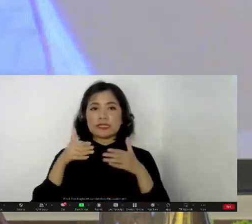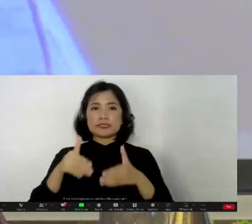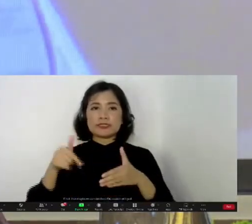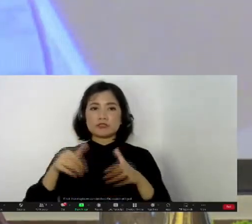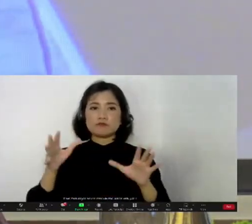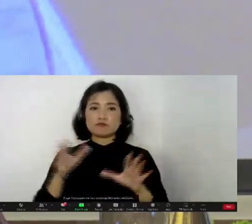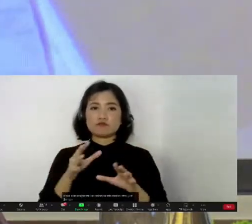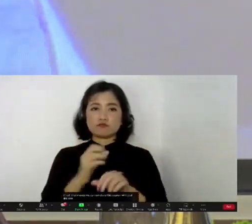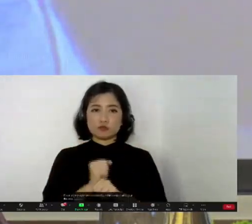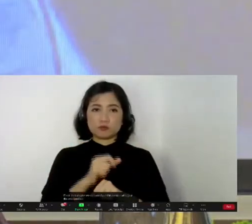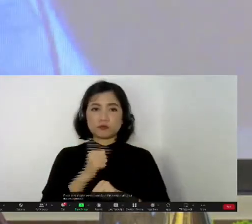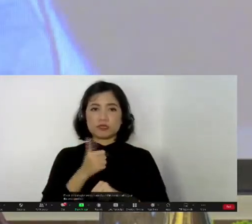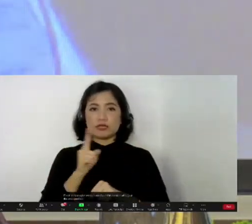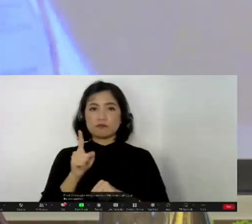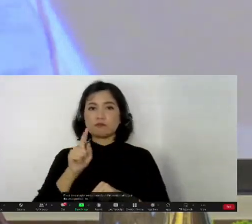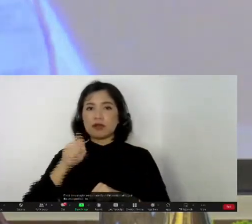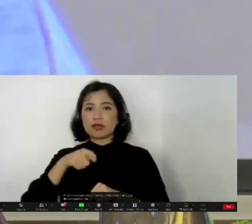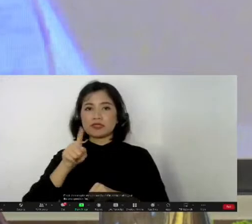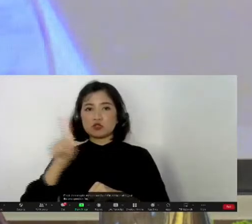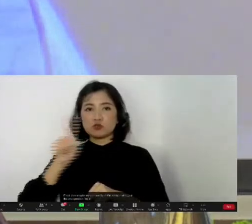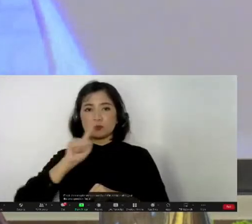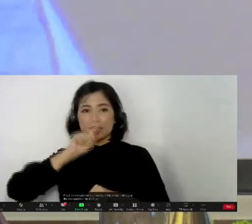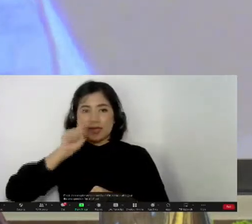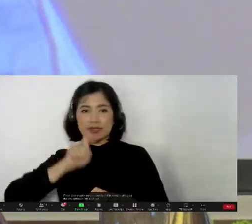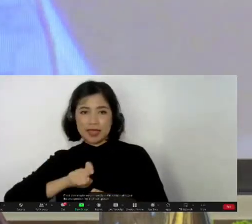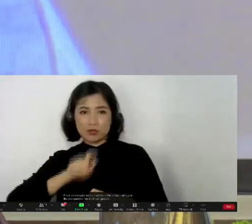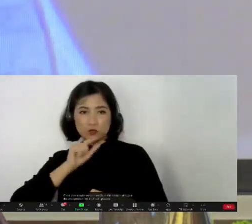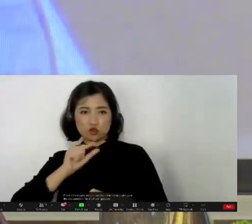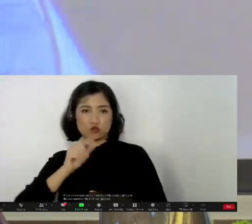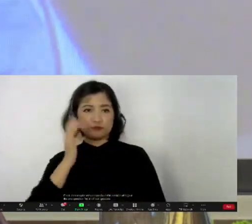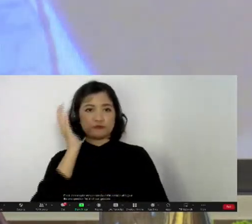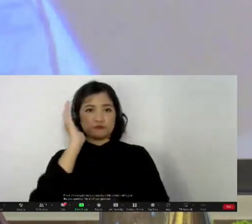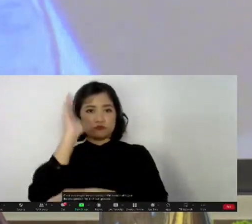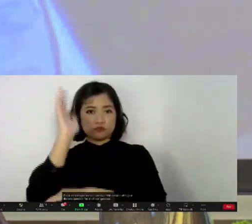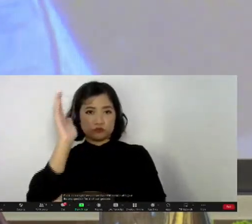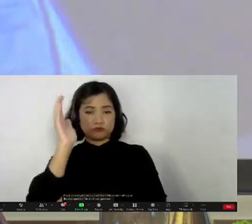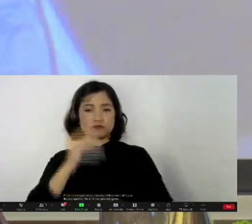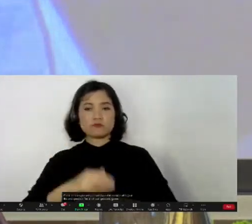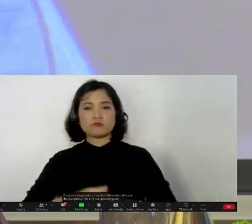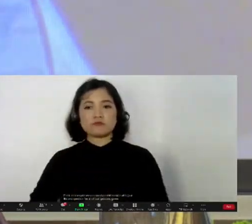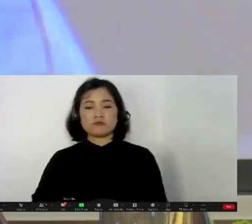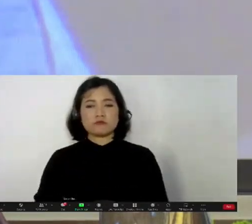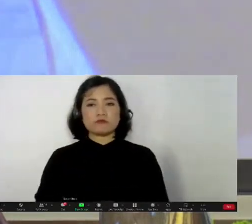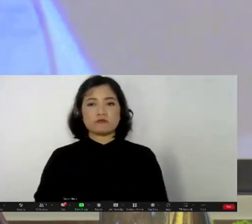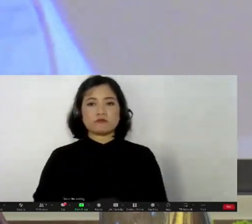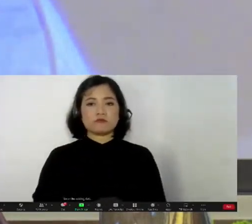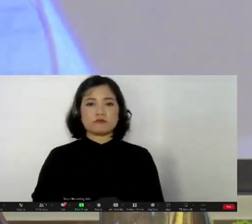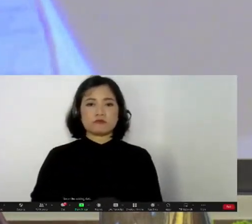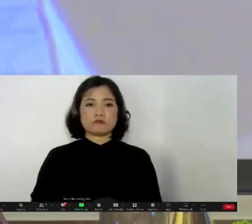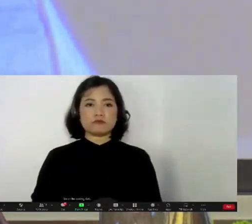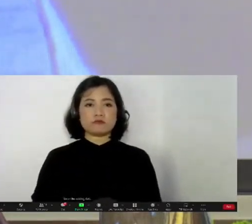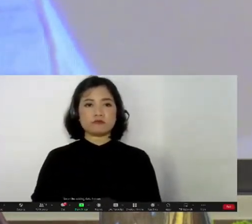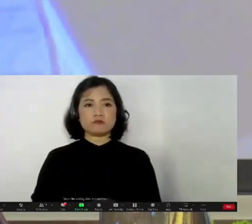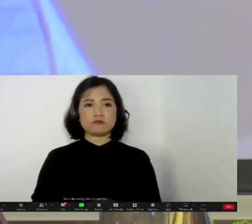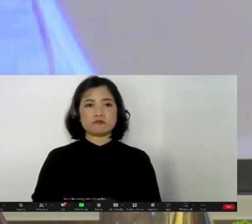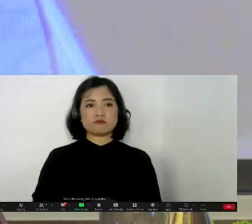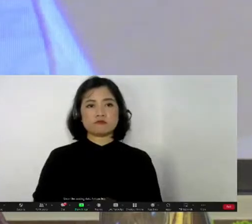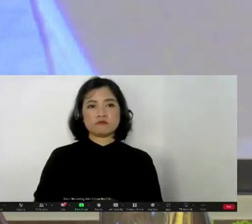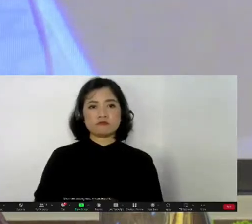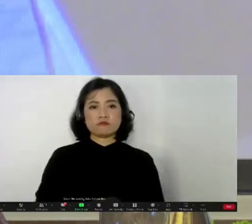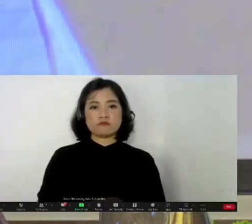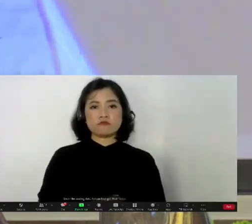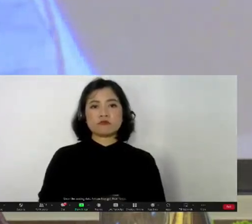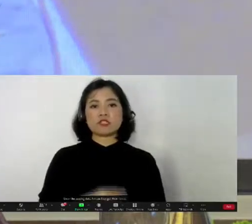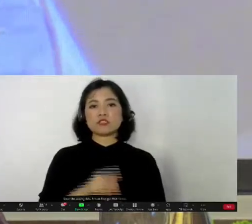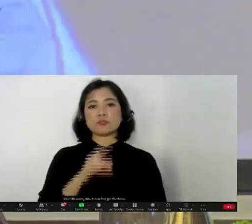one question for all of our speakers. Given the existing data, I mean, like Dr. Harizo,